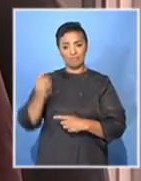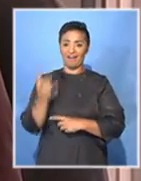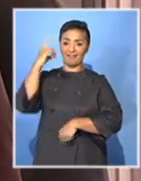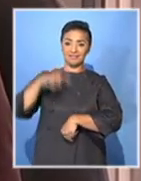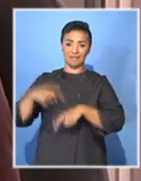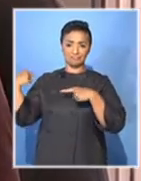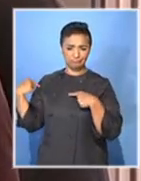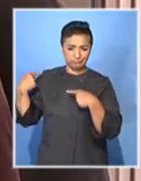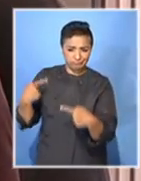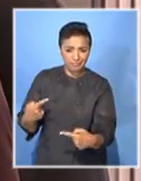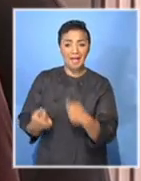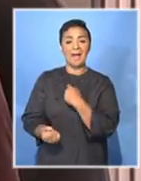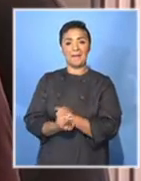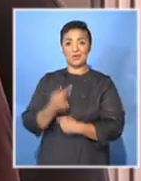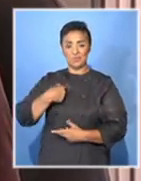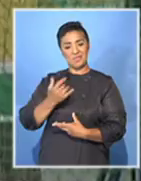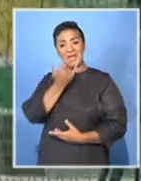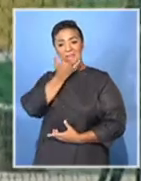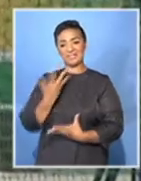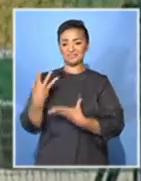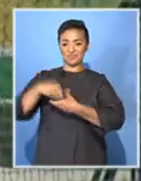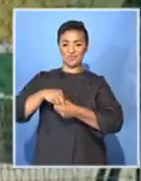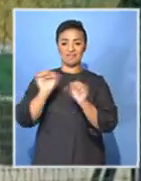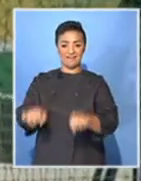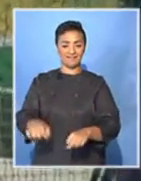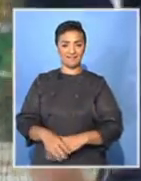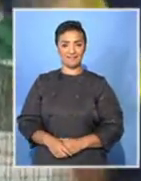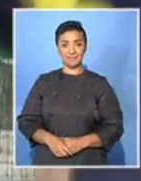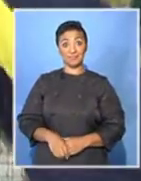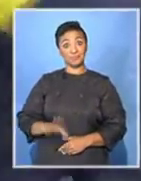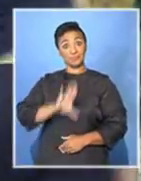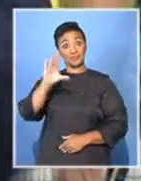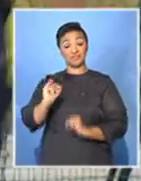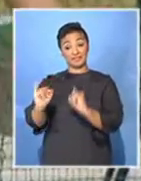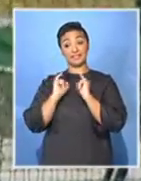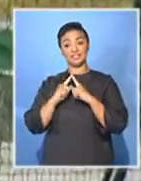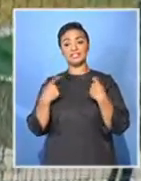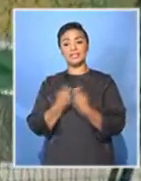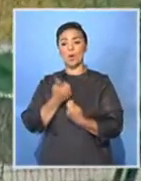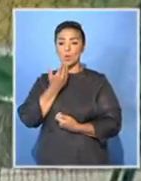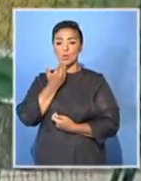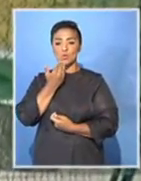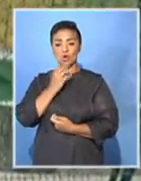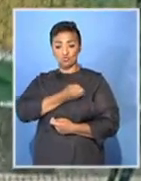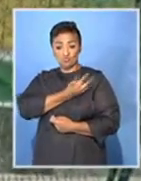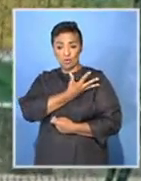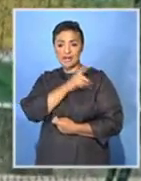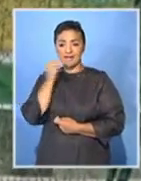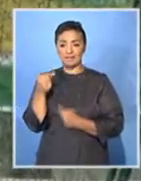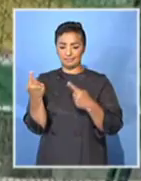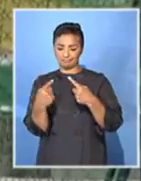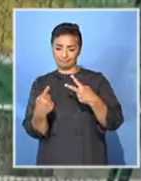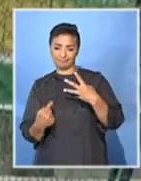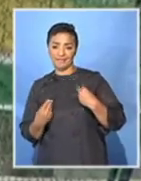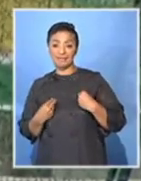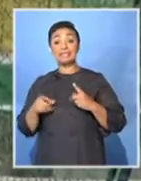match. And yeah, happy to be part of it. The South African invitation team initially included a number of Proteas, but just